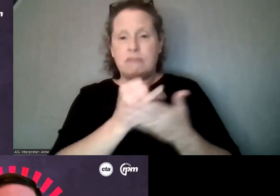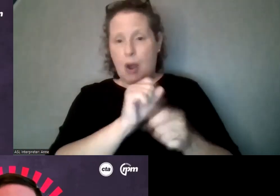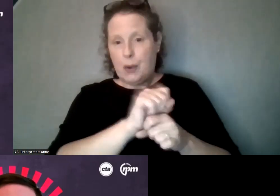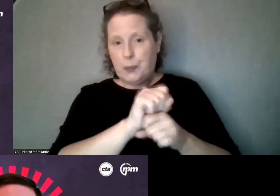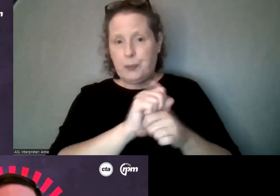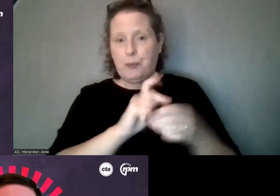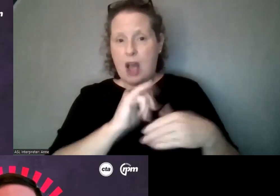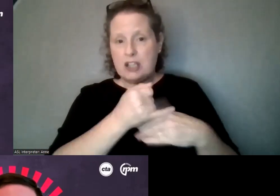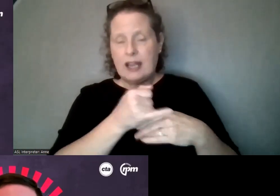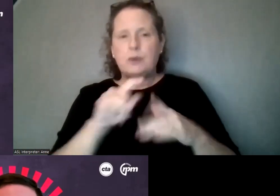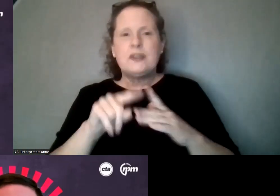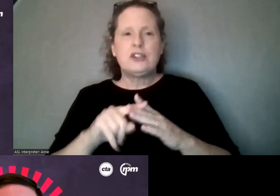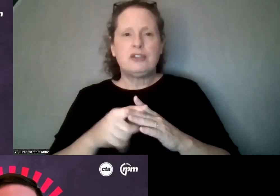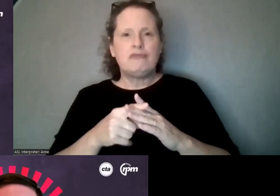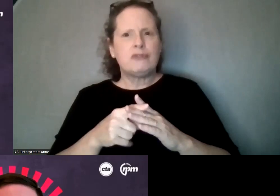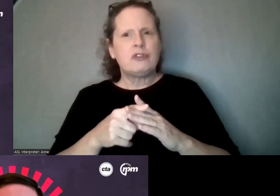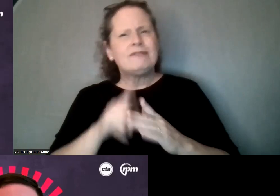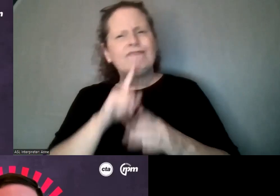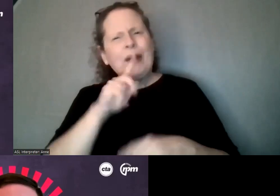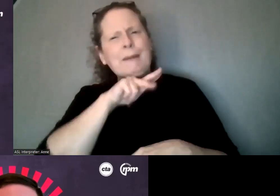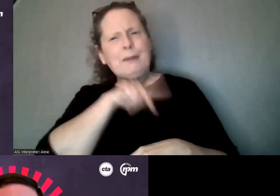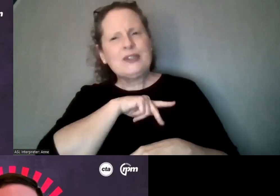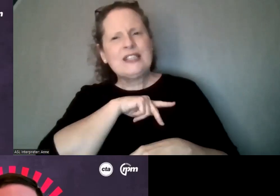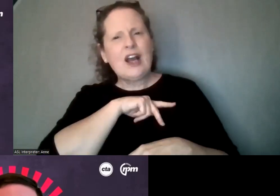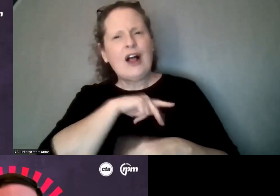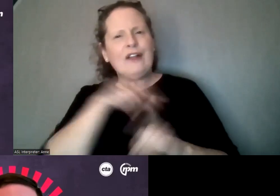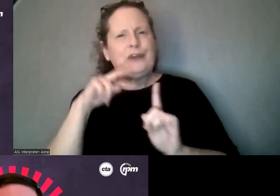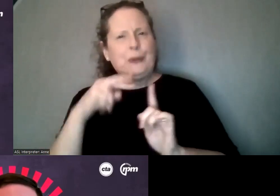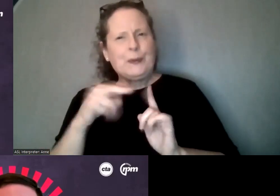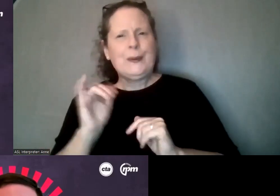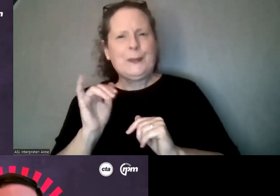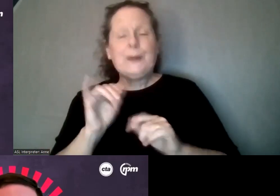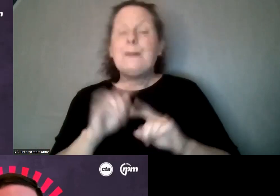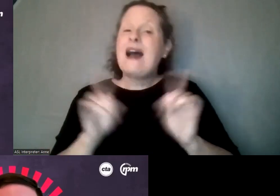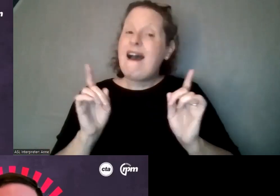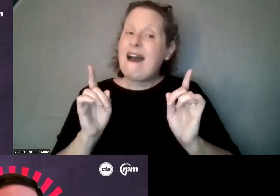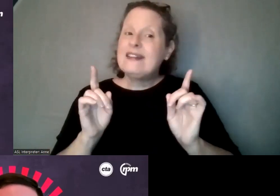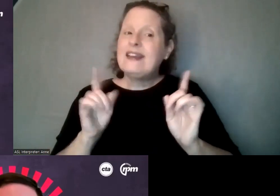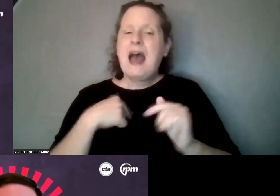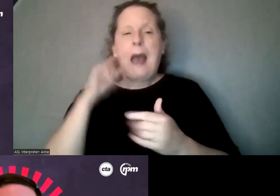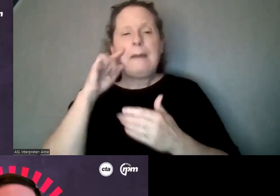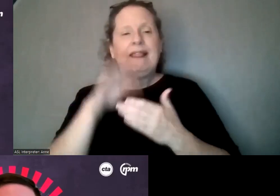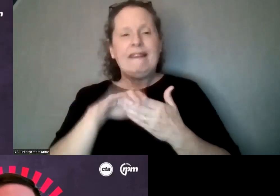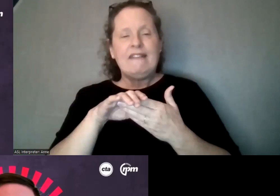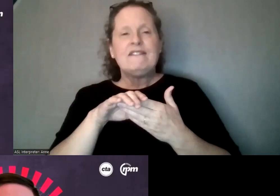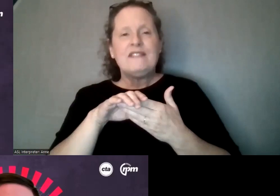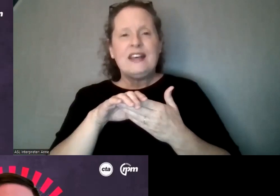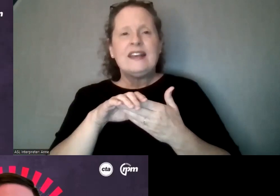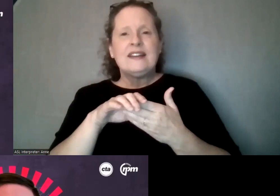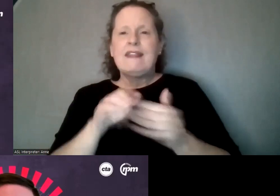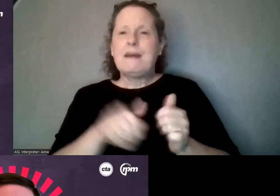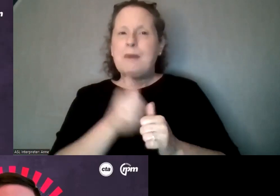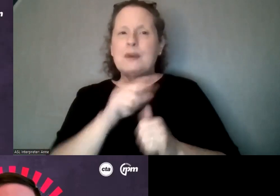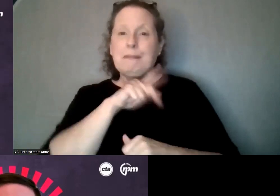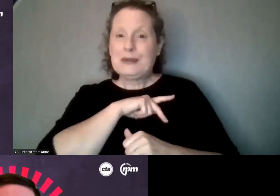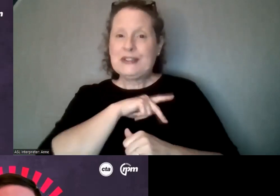project started very personal standpoint of view, but I believe that the most personal